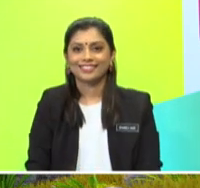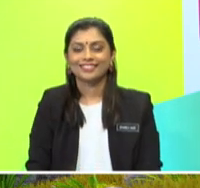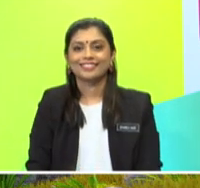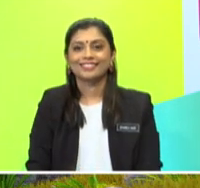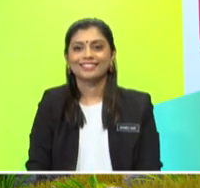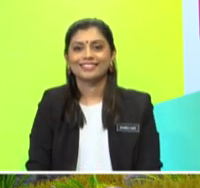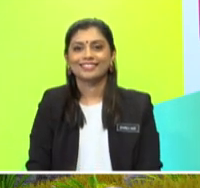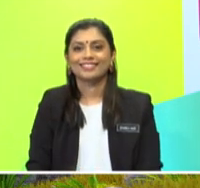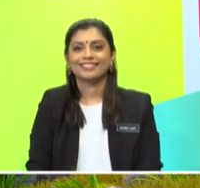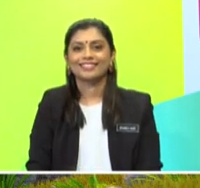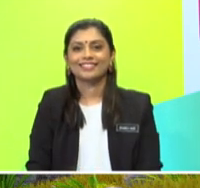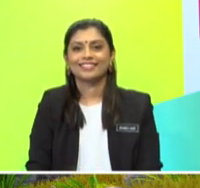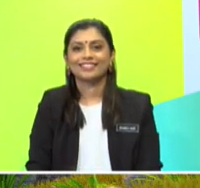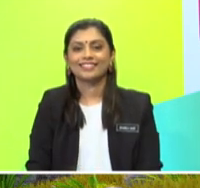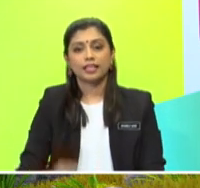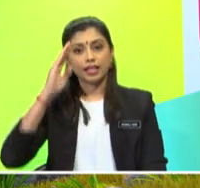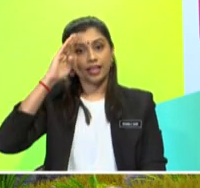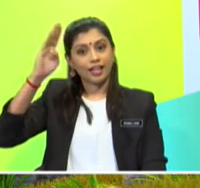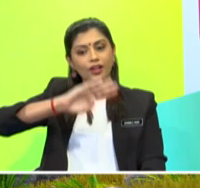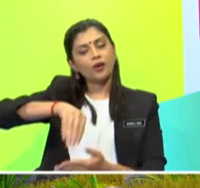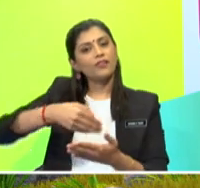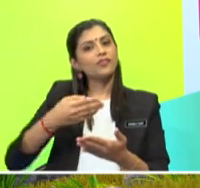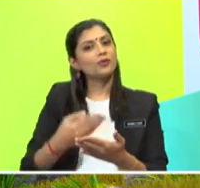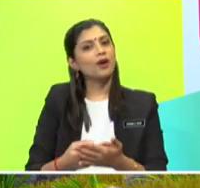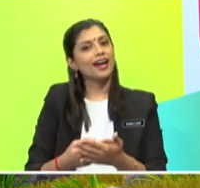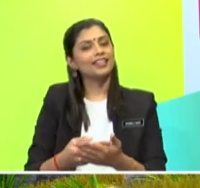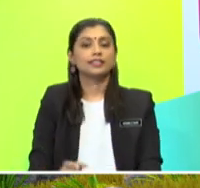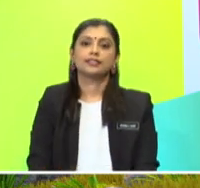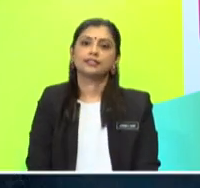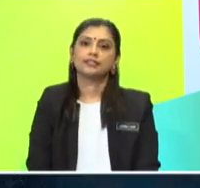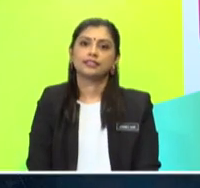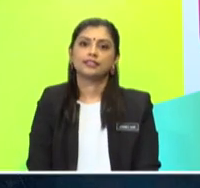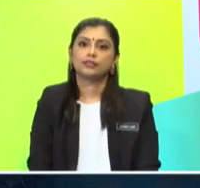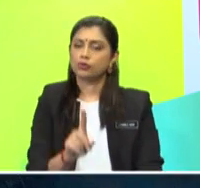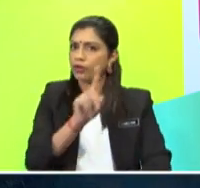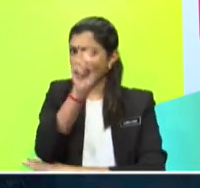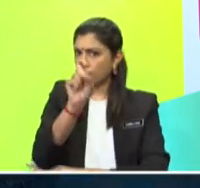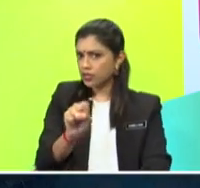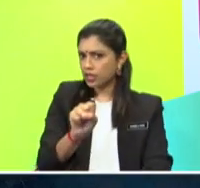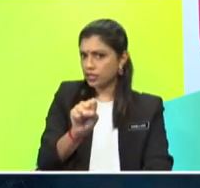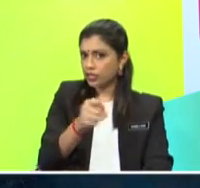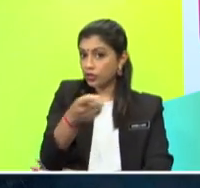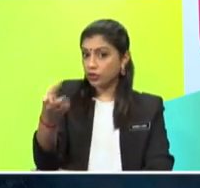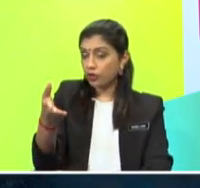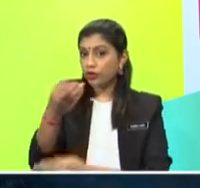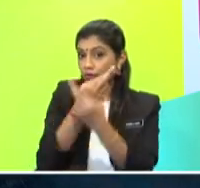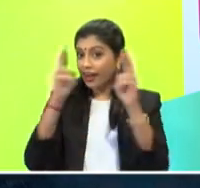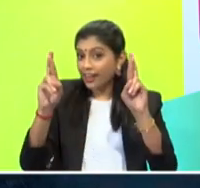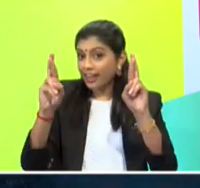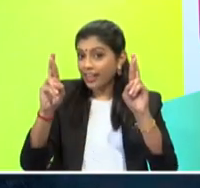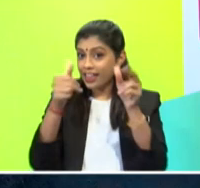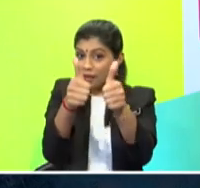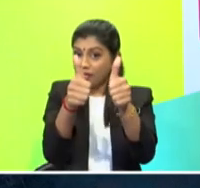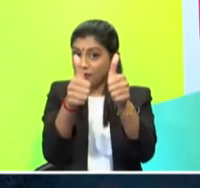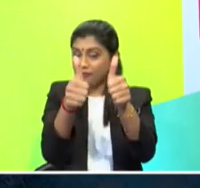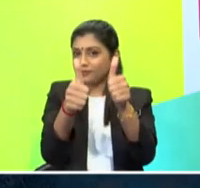Zarith. Hello, everyone. And of course, I have a very important question for each and every one of you. Are you ready for our lesson for today? Give me a thumbs up